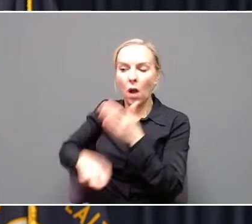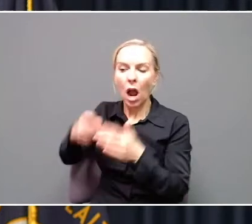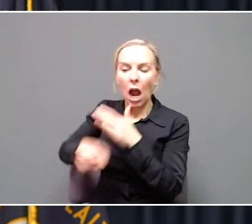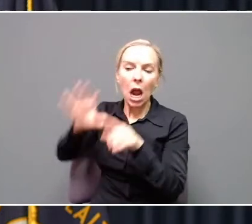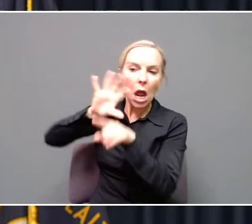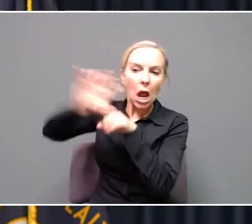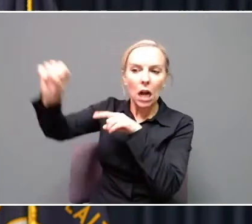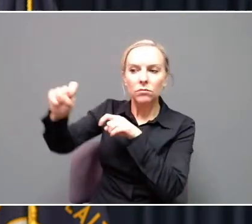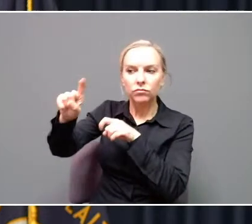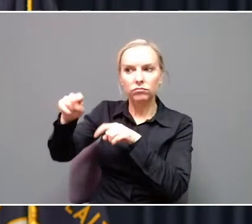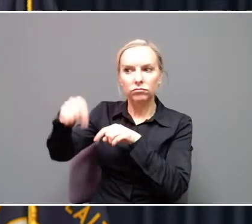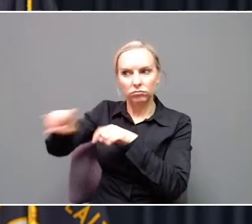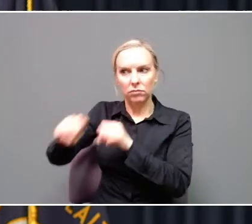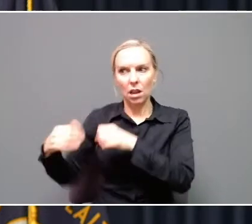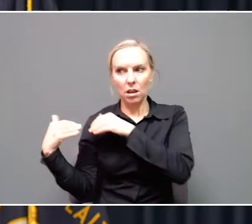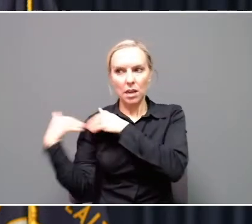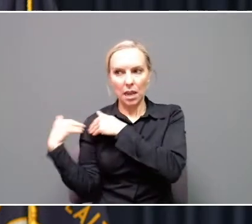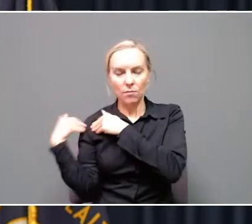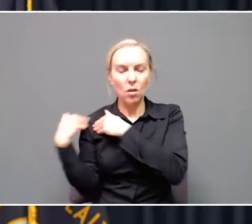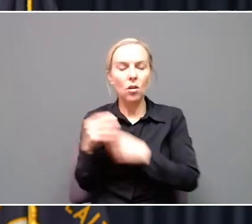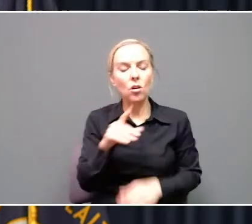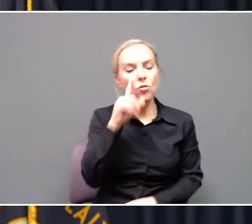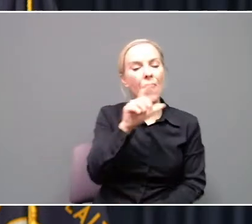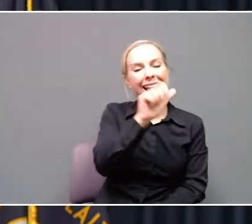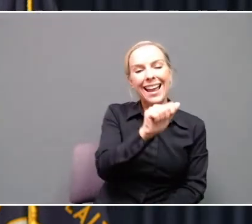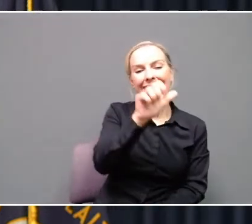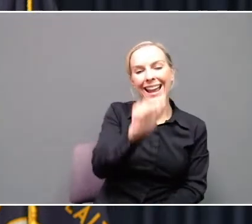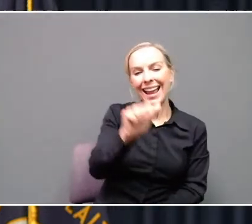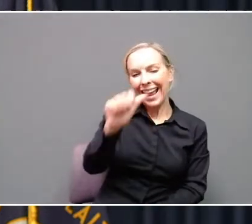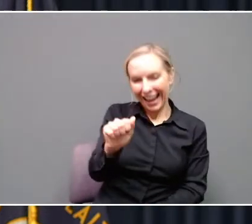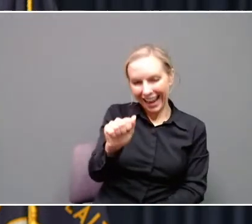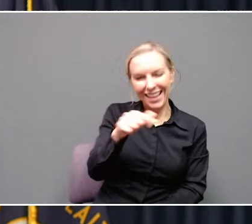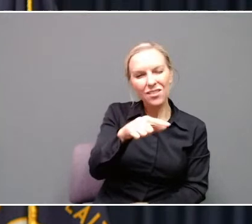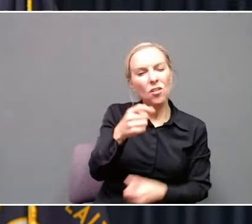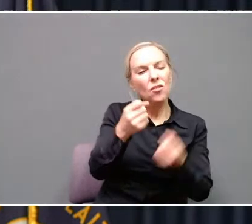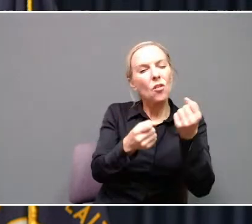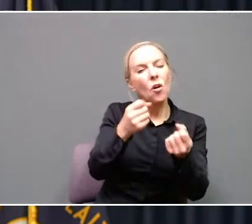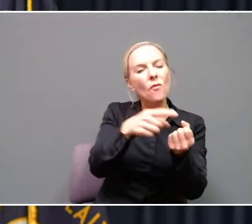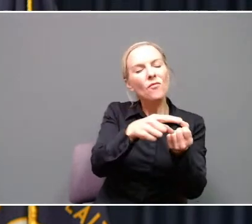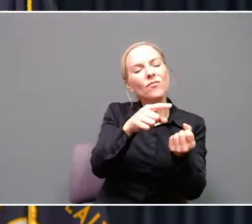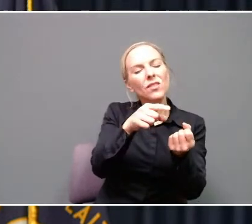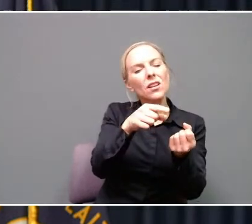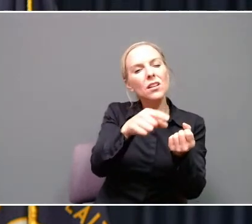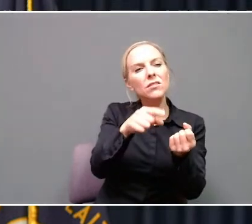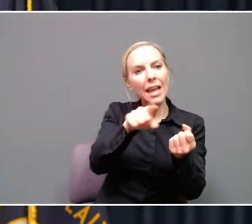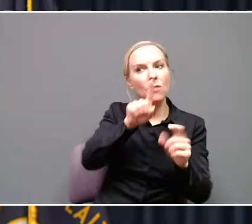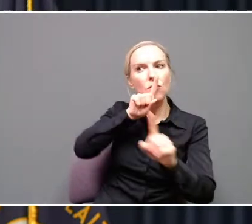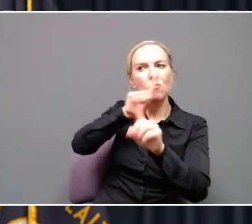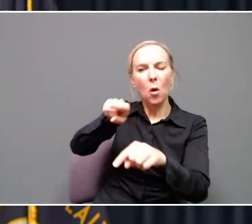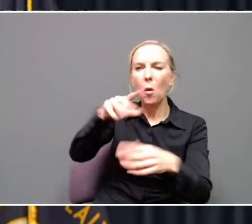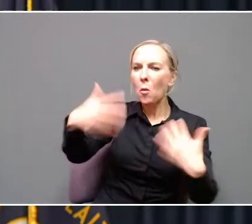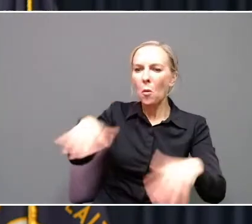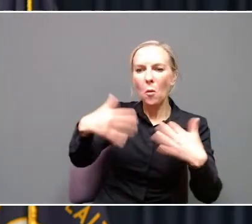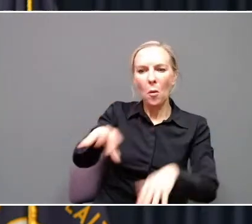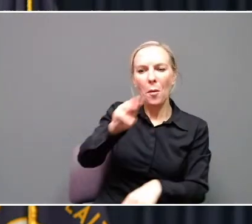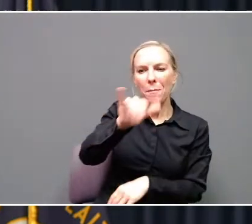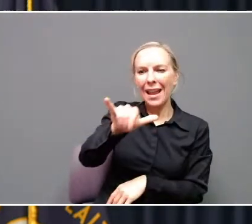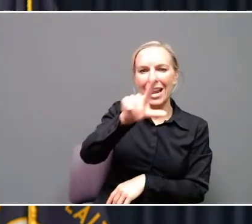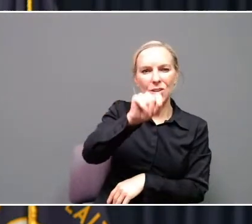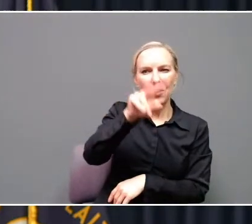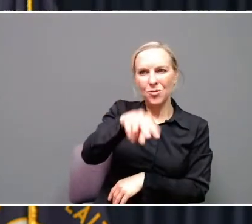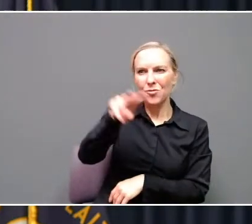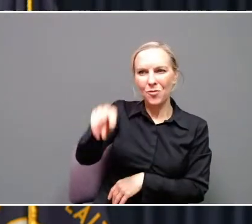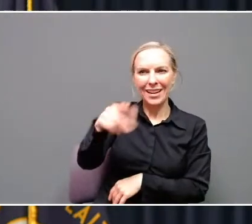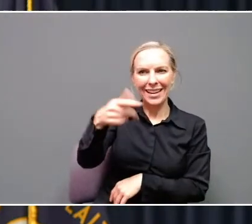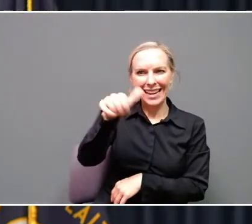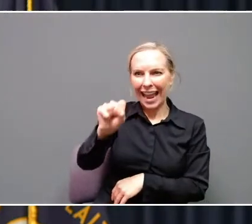AAA, which reports multiple times the record highs in May of 2022, and it kept going in